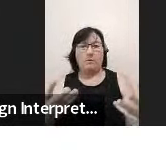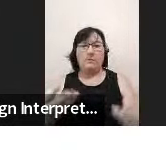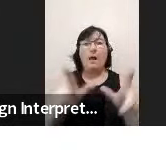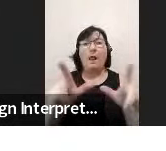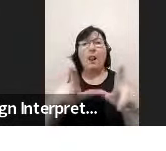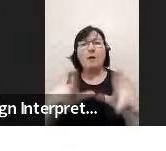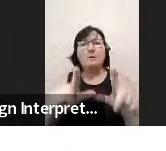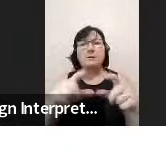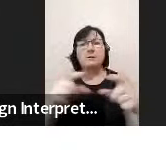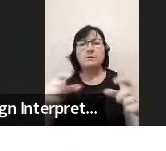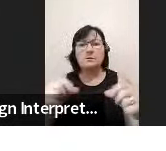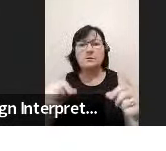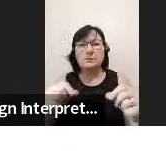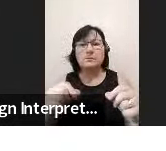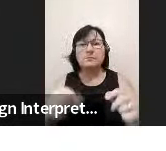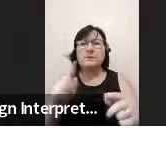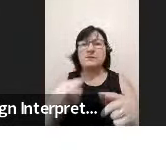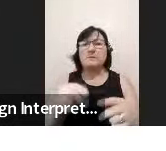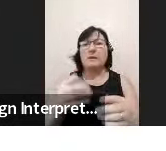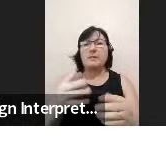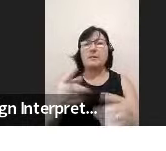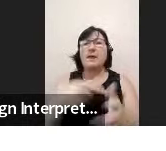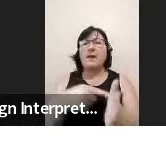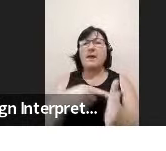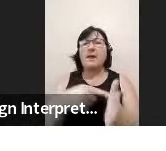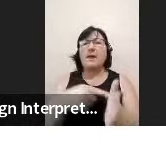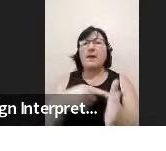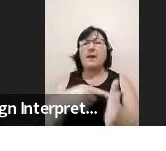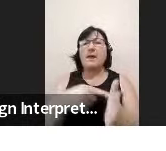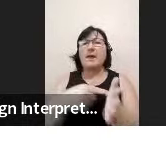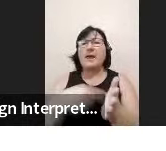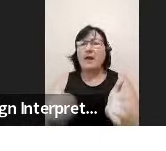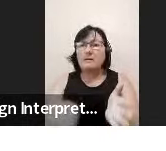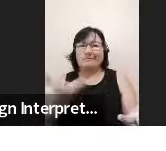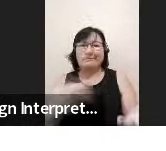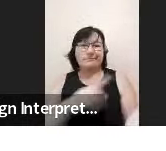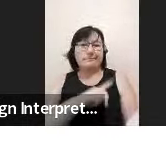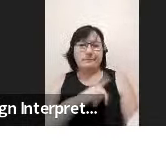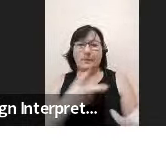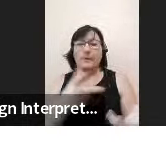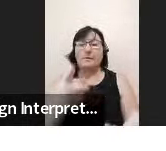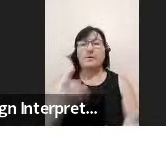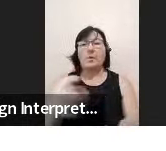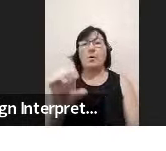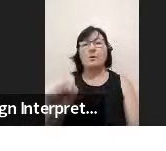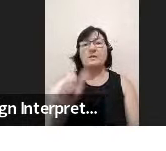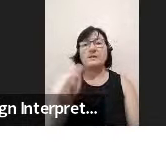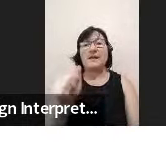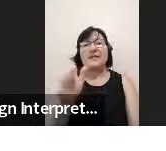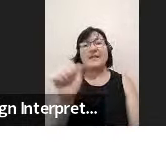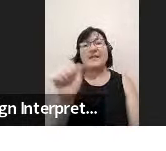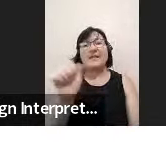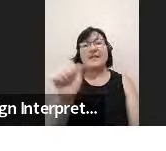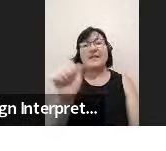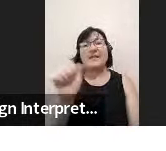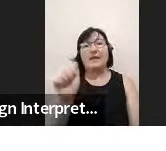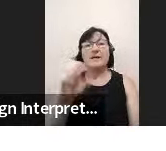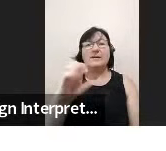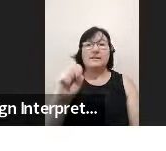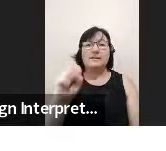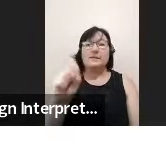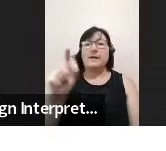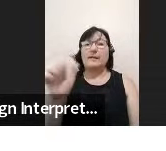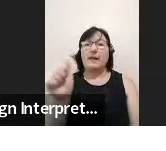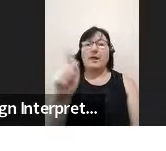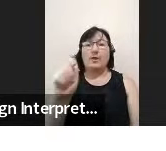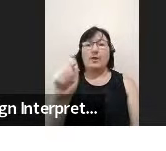or cancelled for whatever the reason it may be. Then your status of accreditation also lapses because it is linked to your compliance, but it